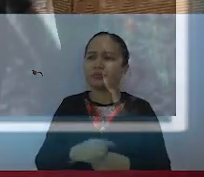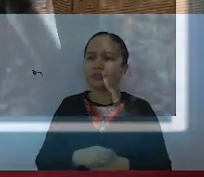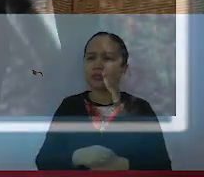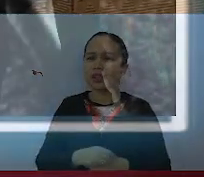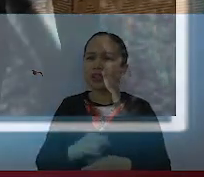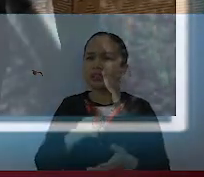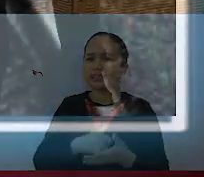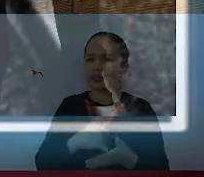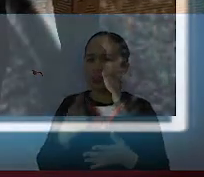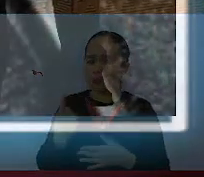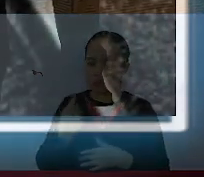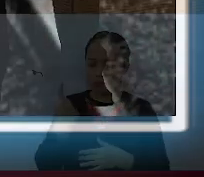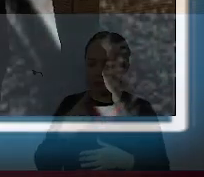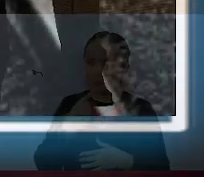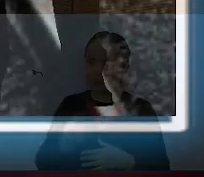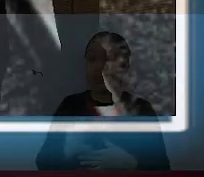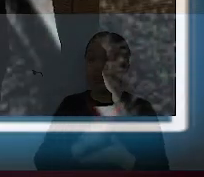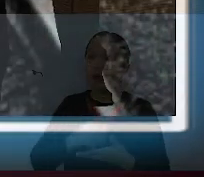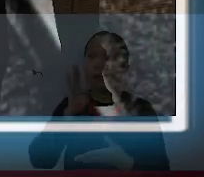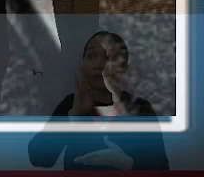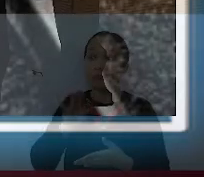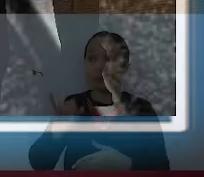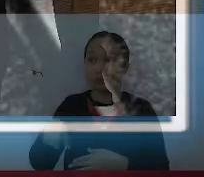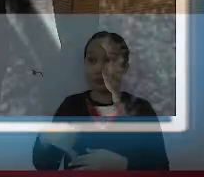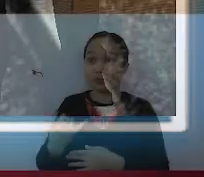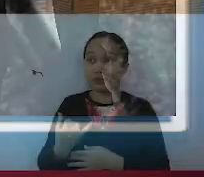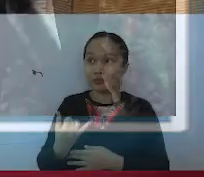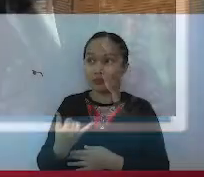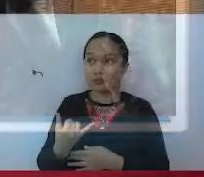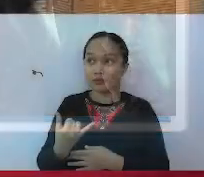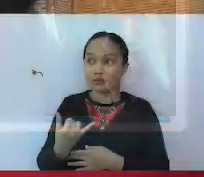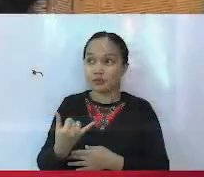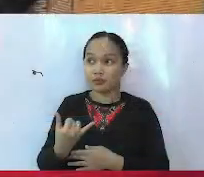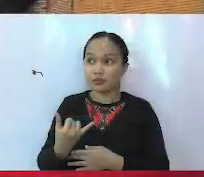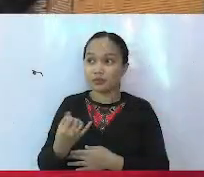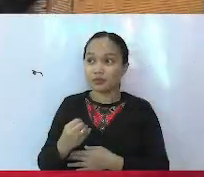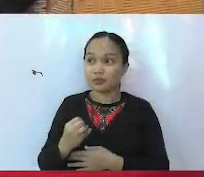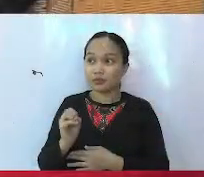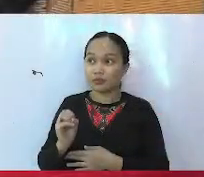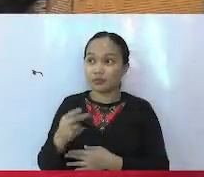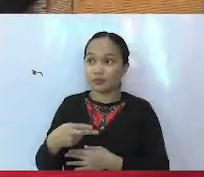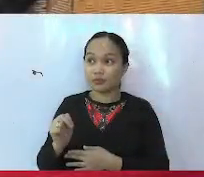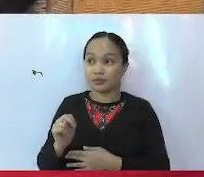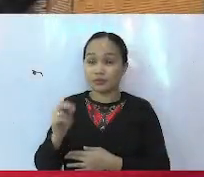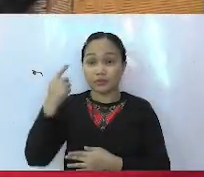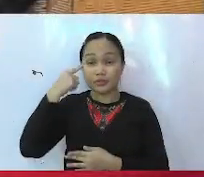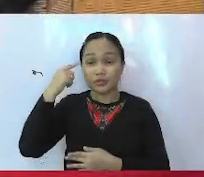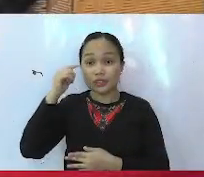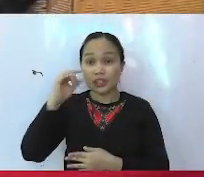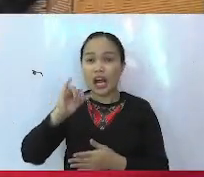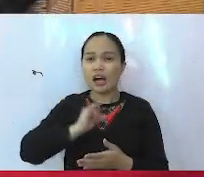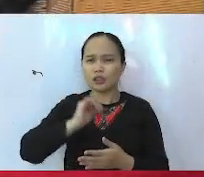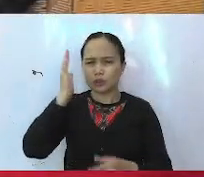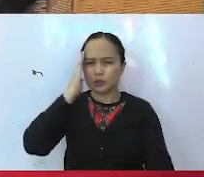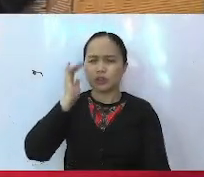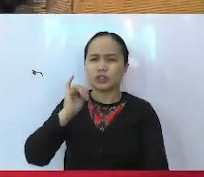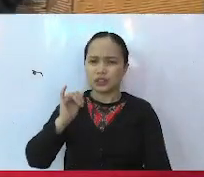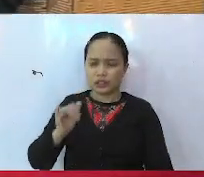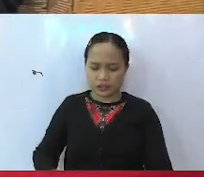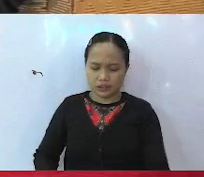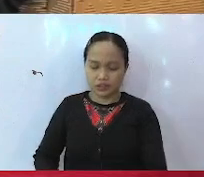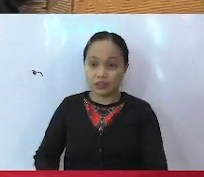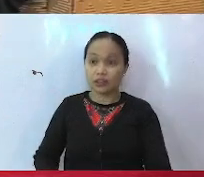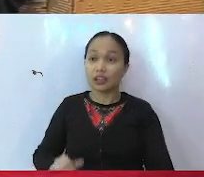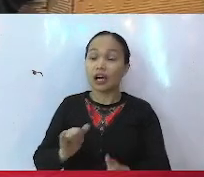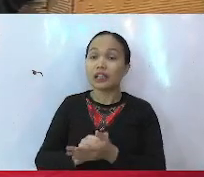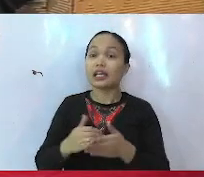Just as Brother John Gill just said, I know that young Filipinos and Filipinas,